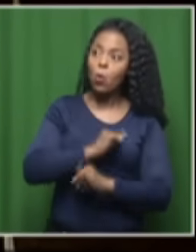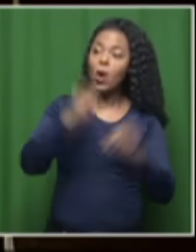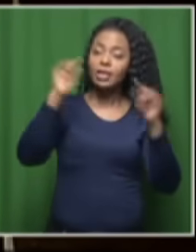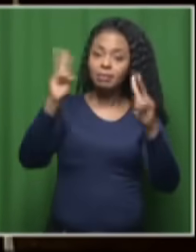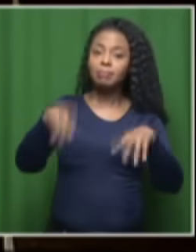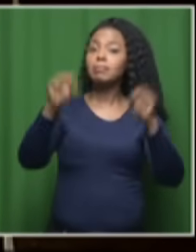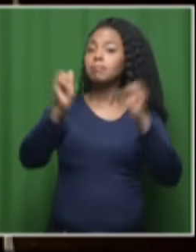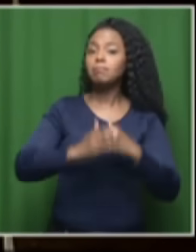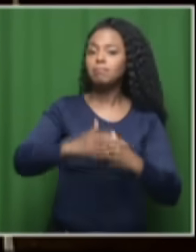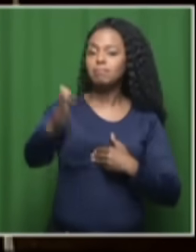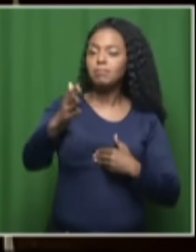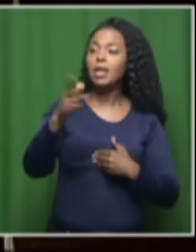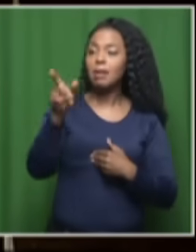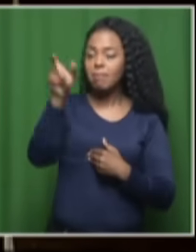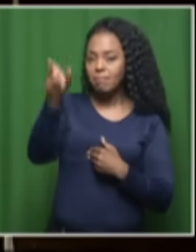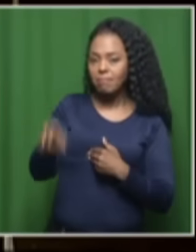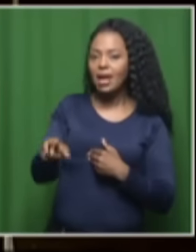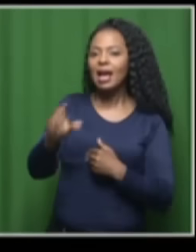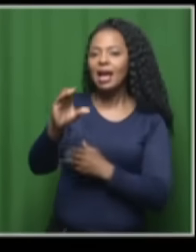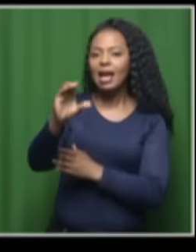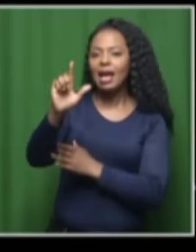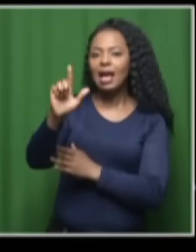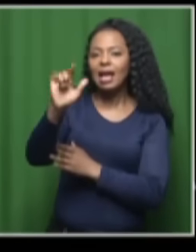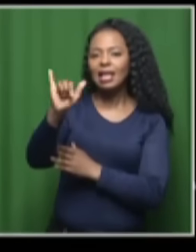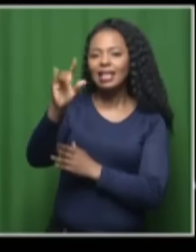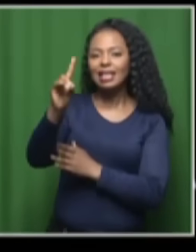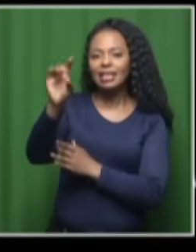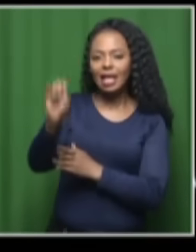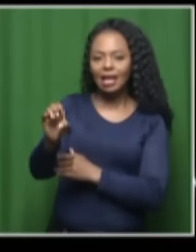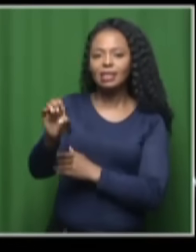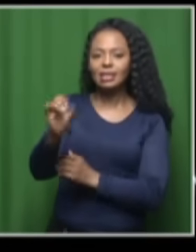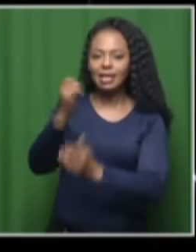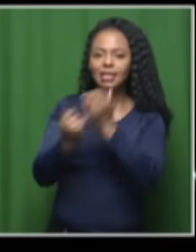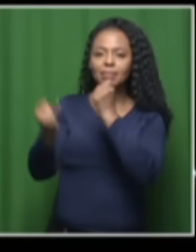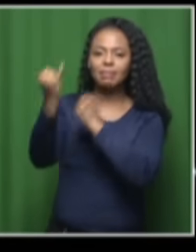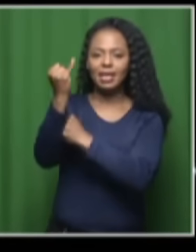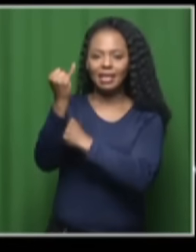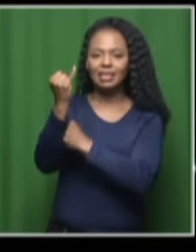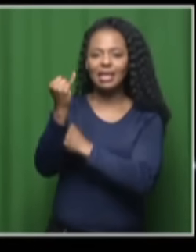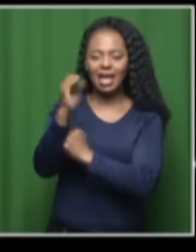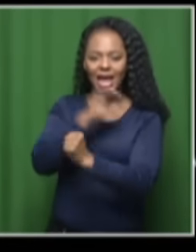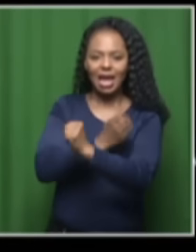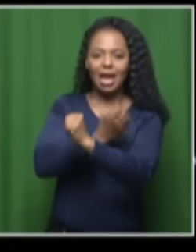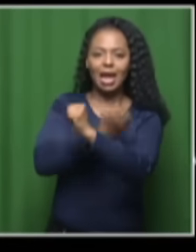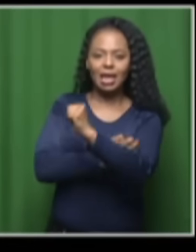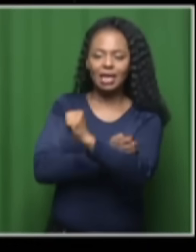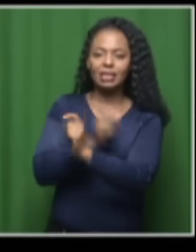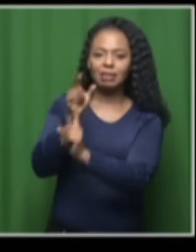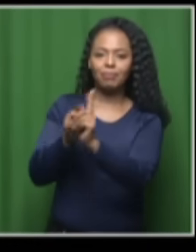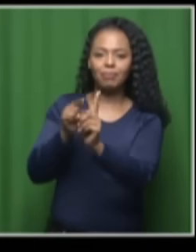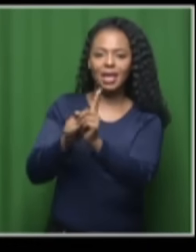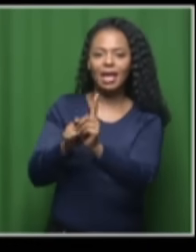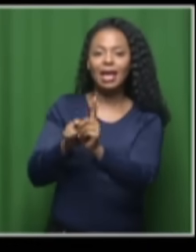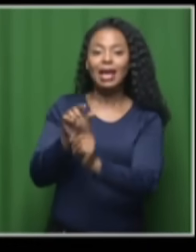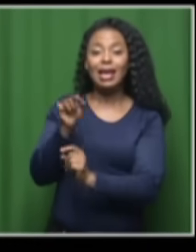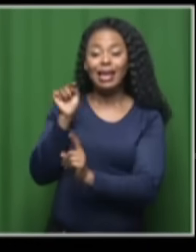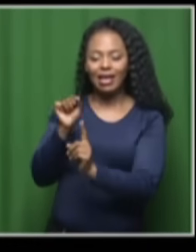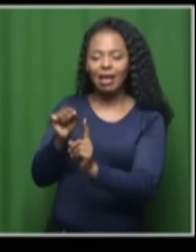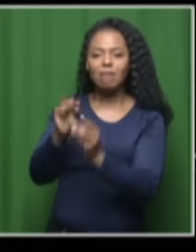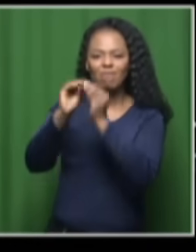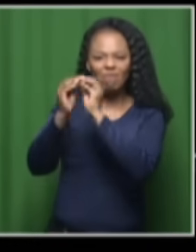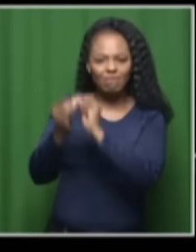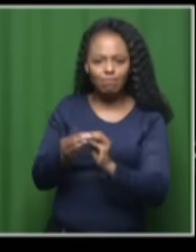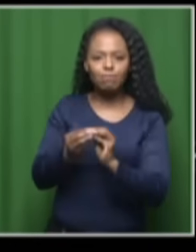what is going on at this point. Independent Energy Analyst Clyde Mallinson, who developed a predictive electricity model